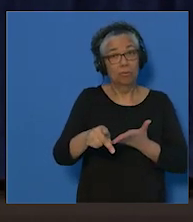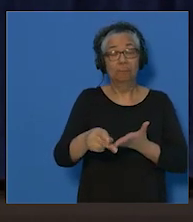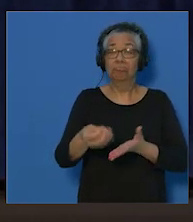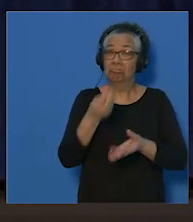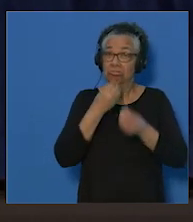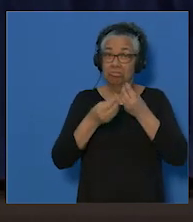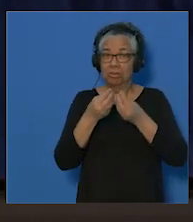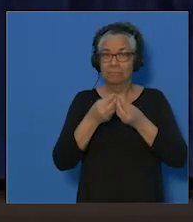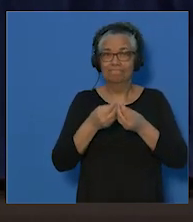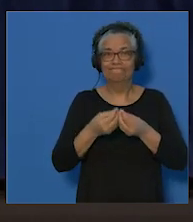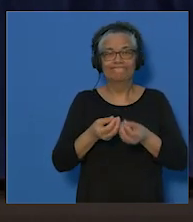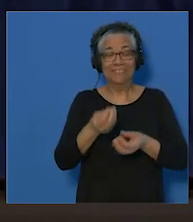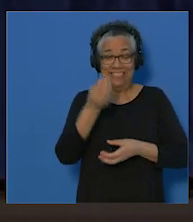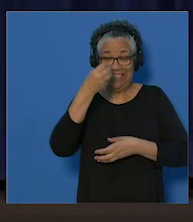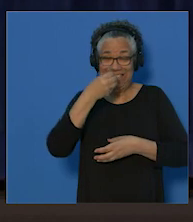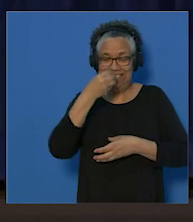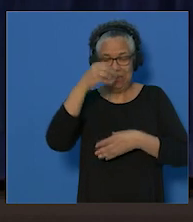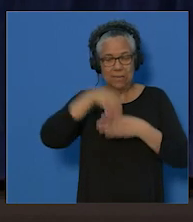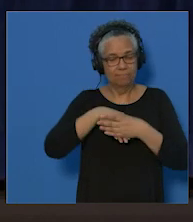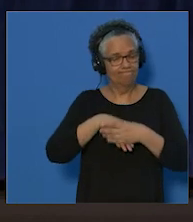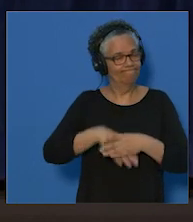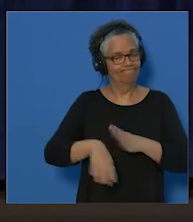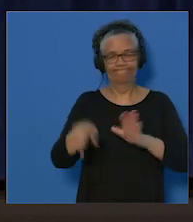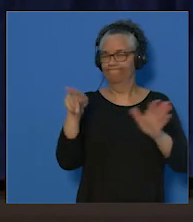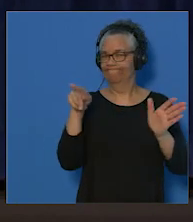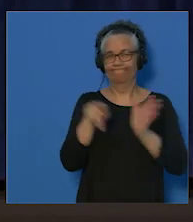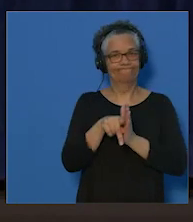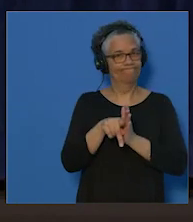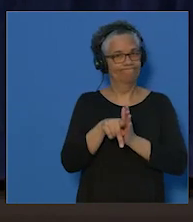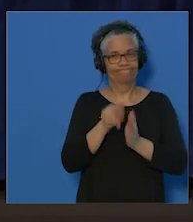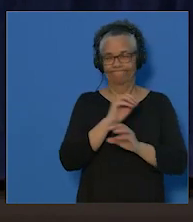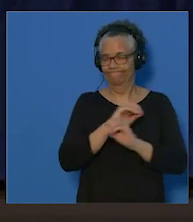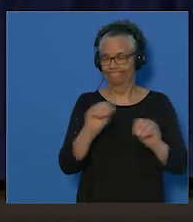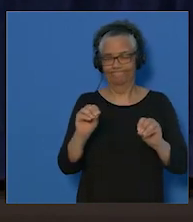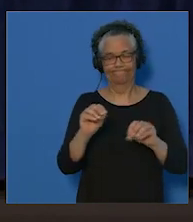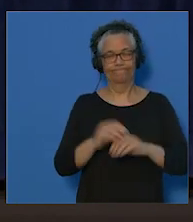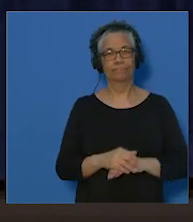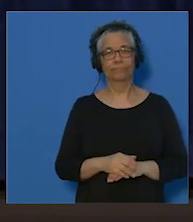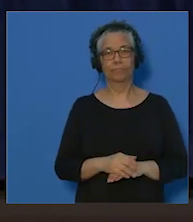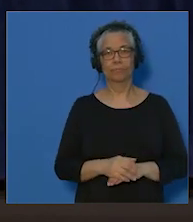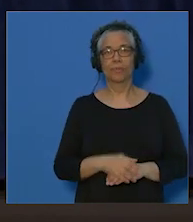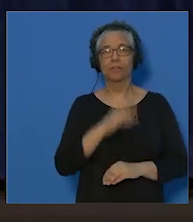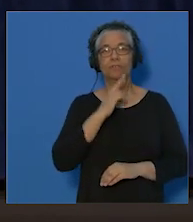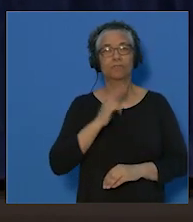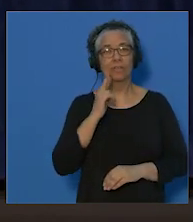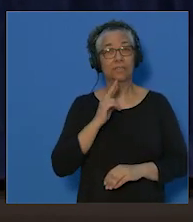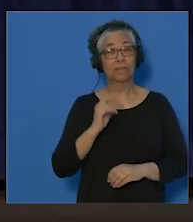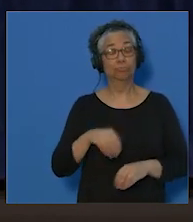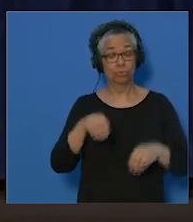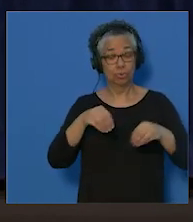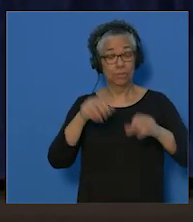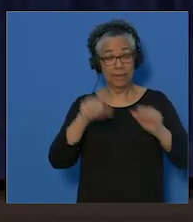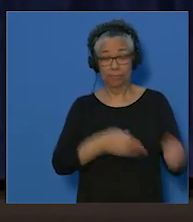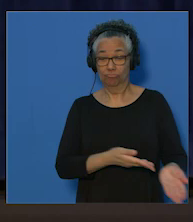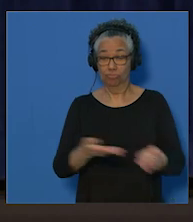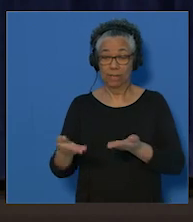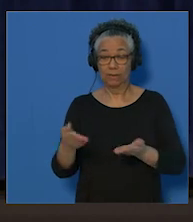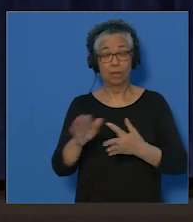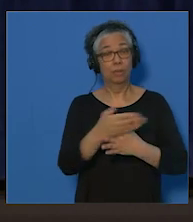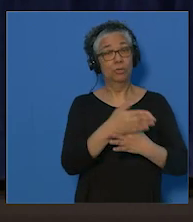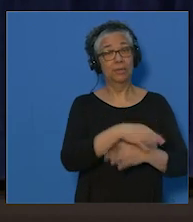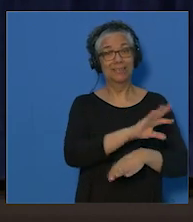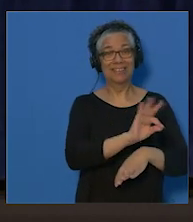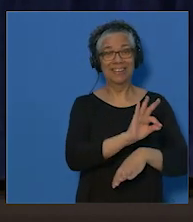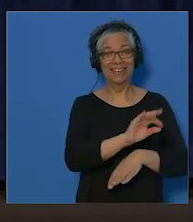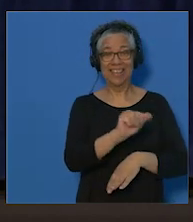and dine-in services are prohibited. Retail stores and restaurants are permitted to make deliveries between the hours of 9 a.m.